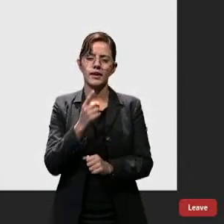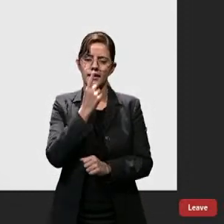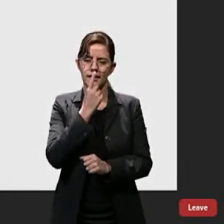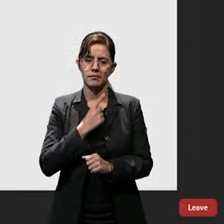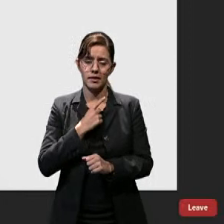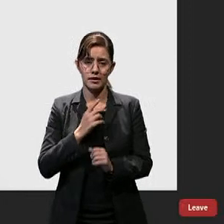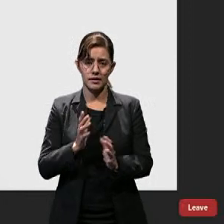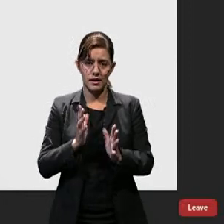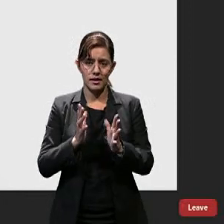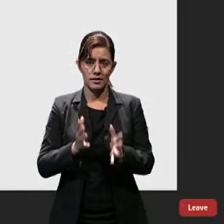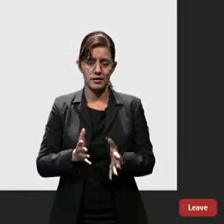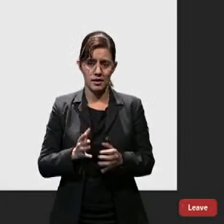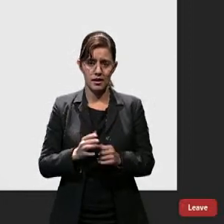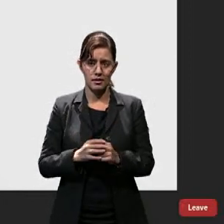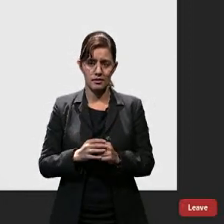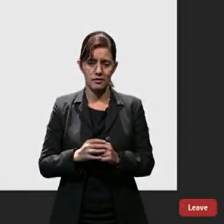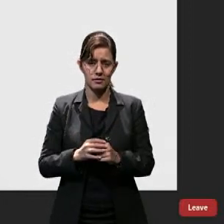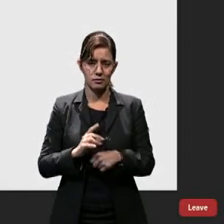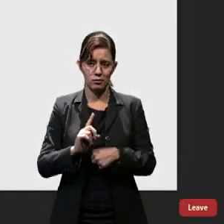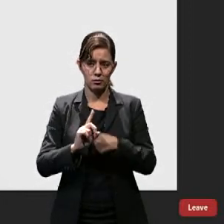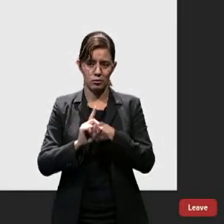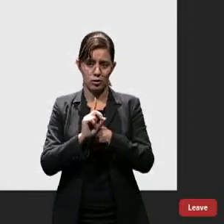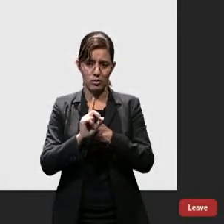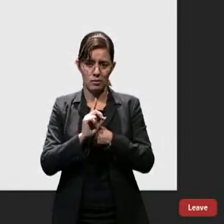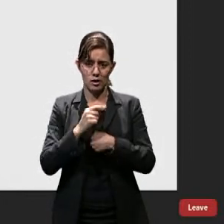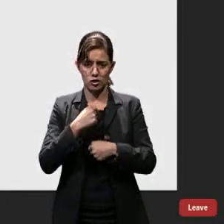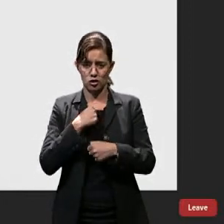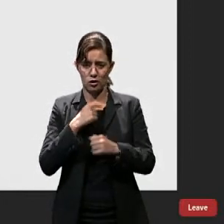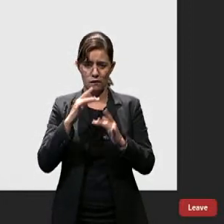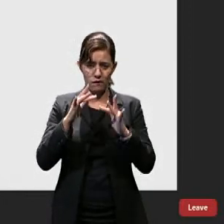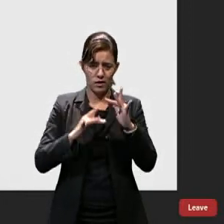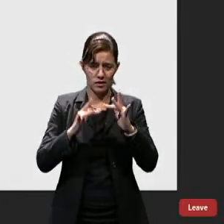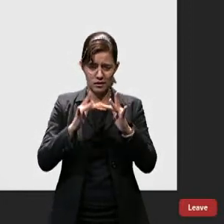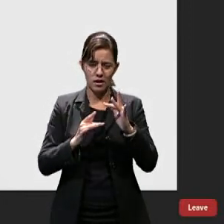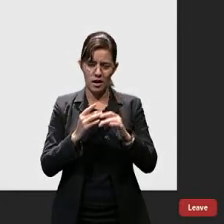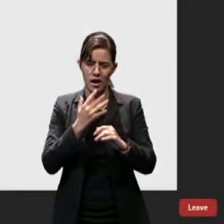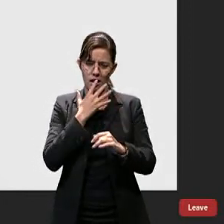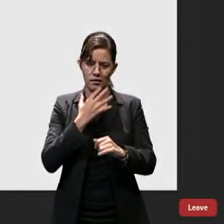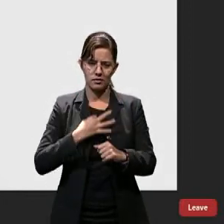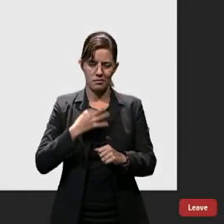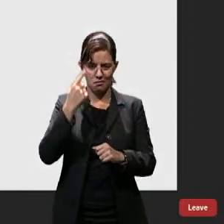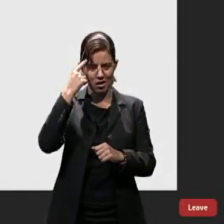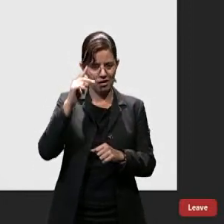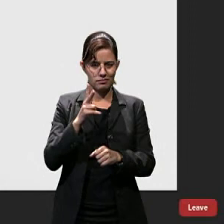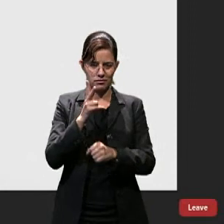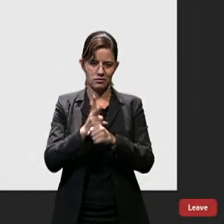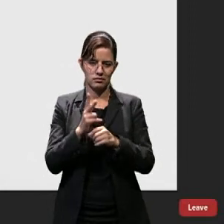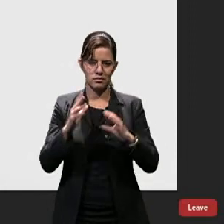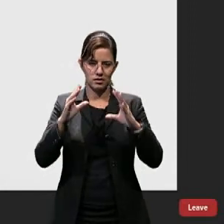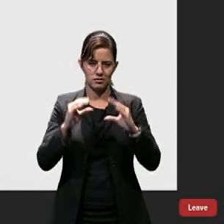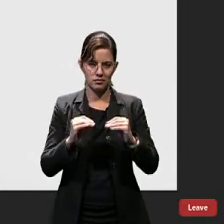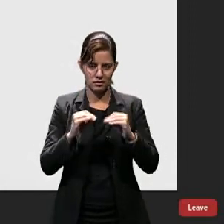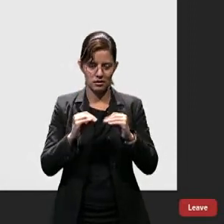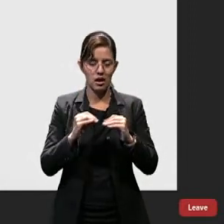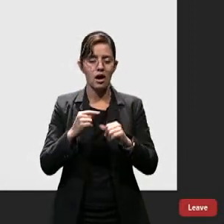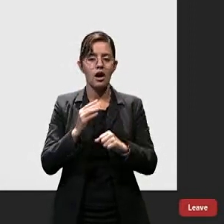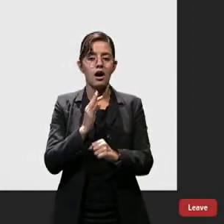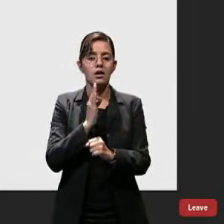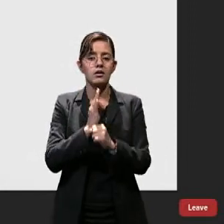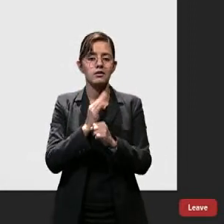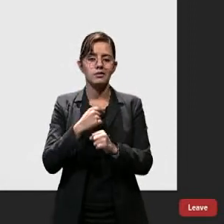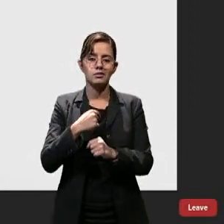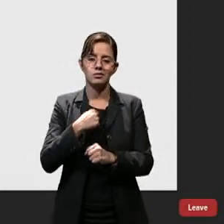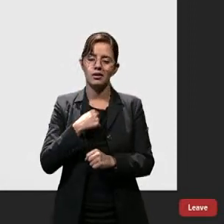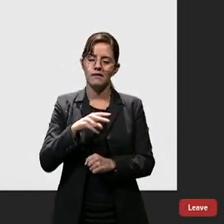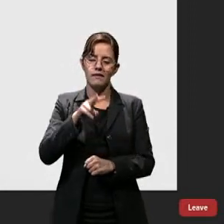a pleasure to be here today. I will say that it breaks my heart to talk about these things that